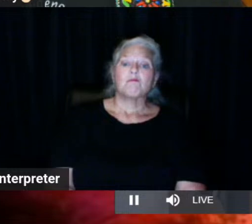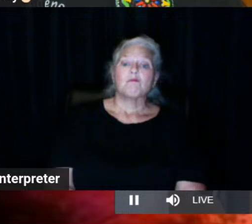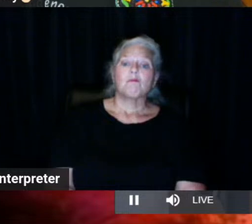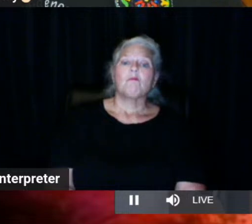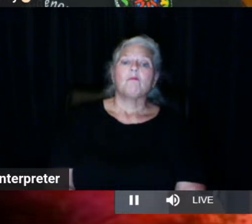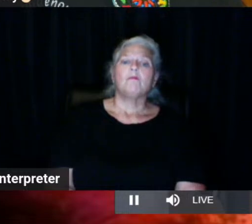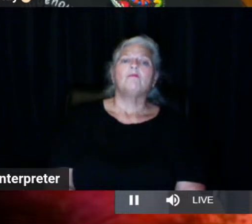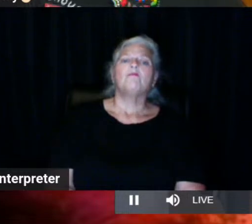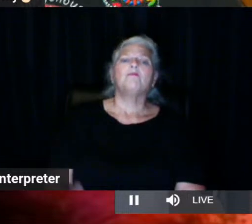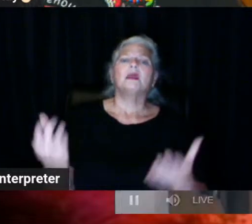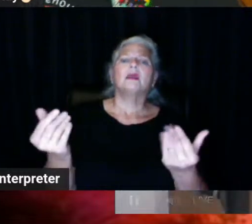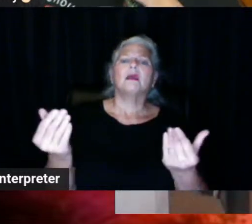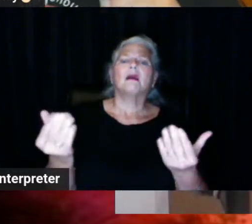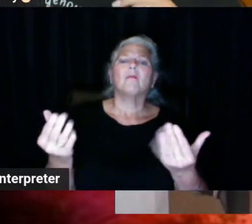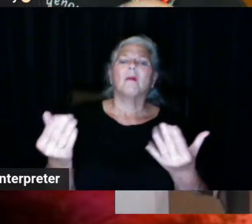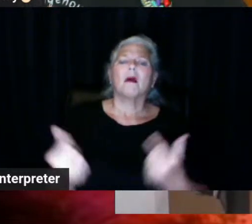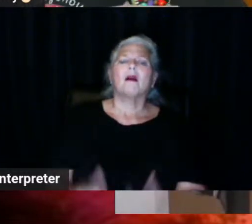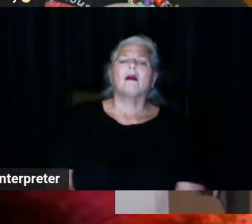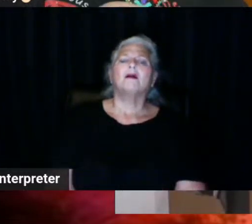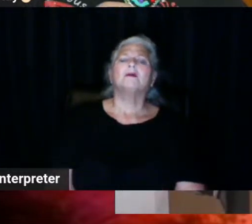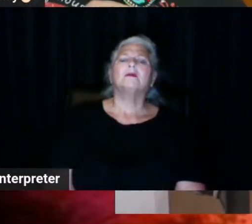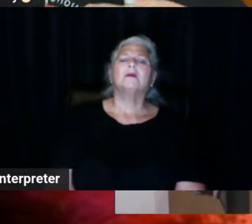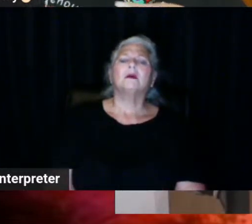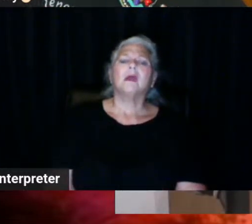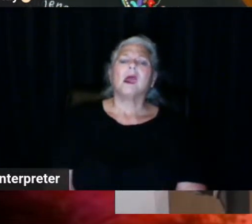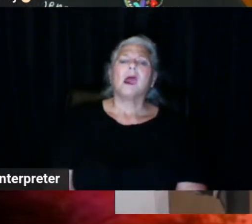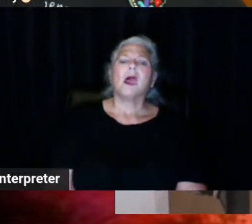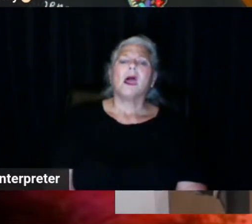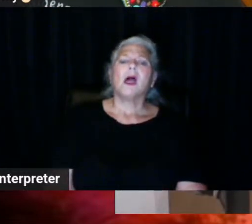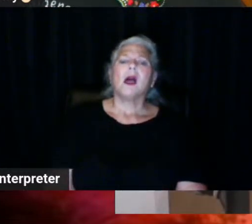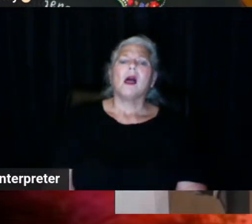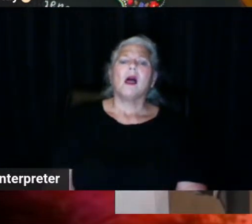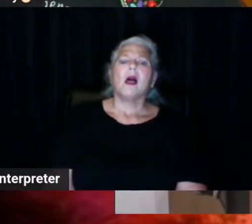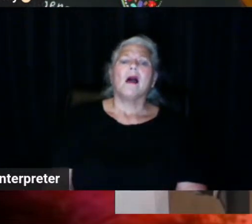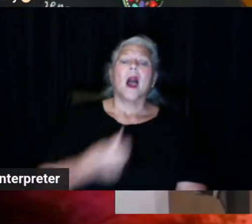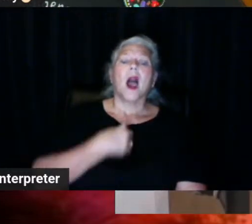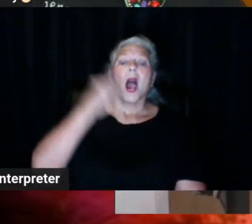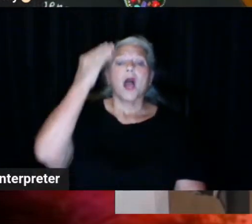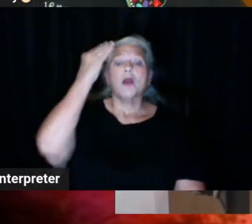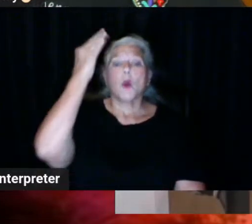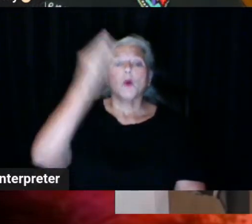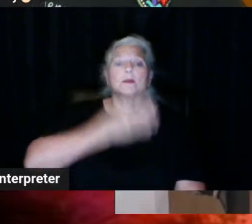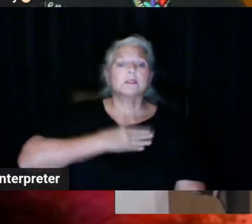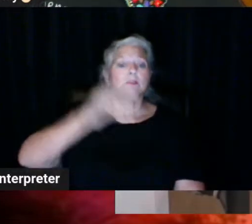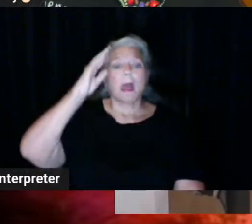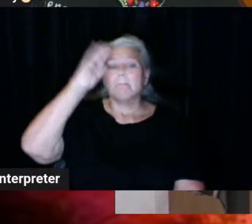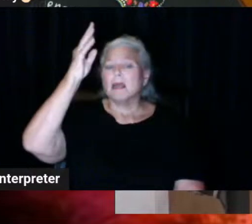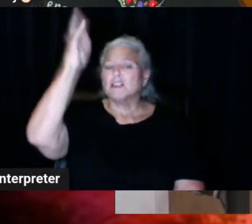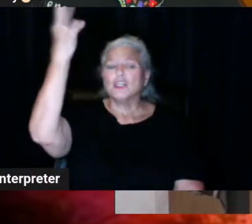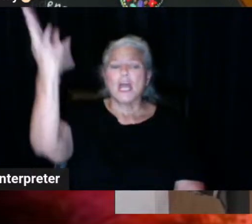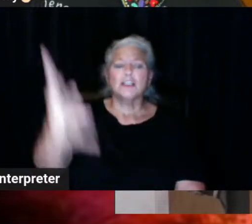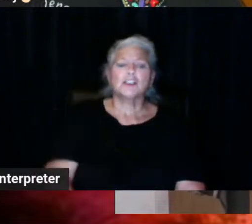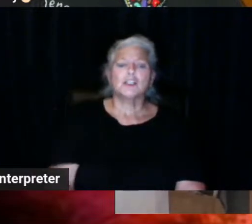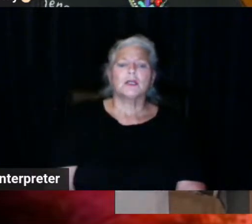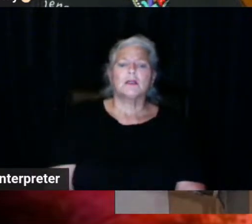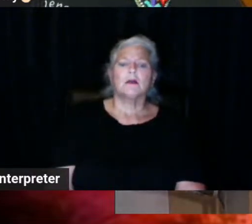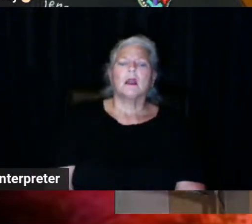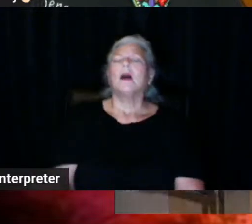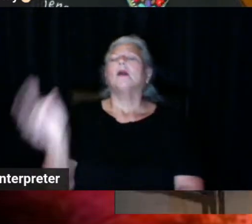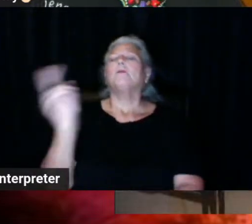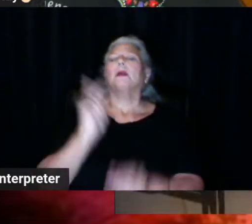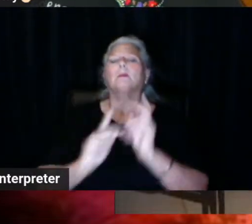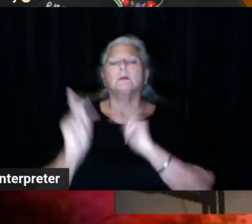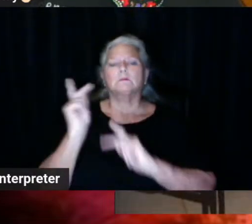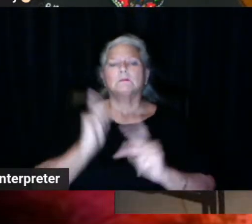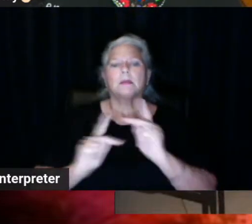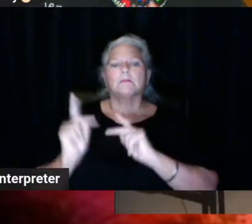come on, well, we're in crisis for crying out loud. I know it's my imagination. I know it's my imagination. All right, folks, please